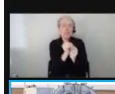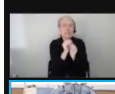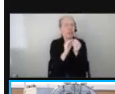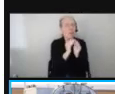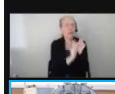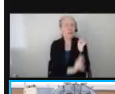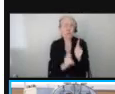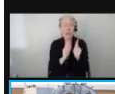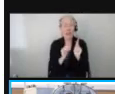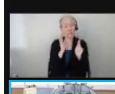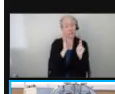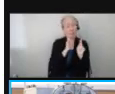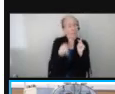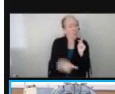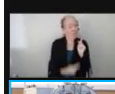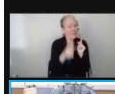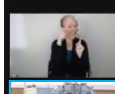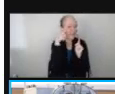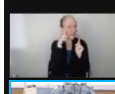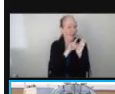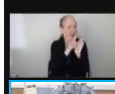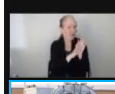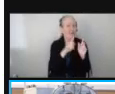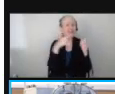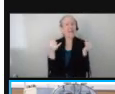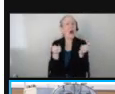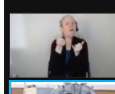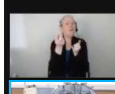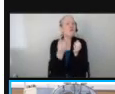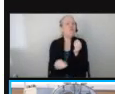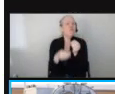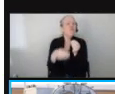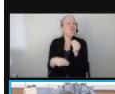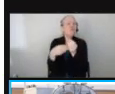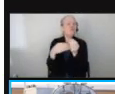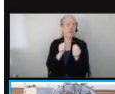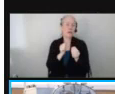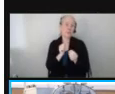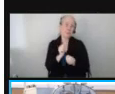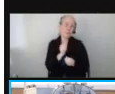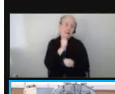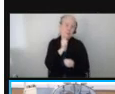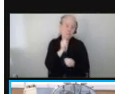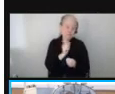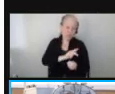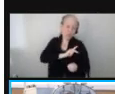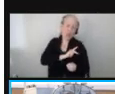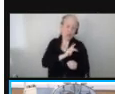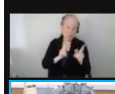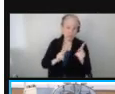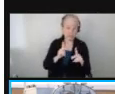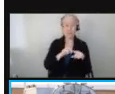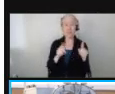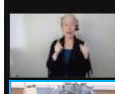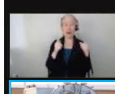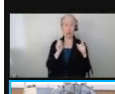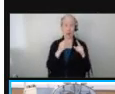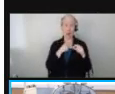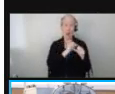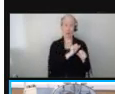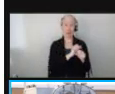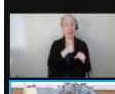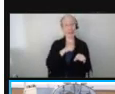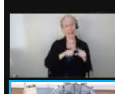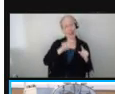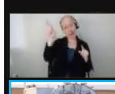government astronauts to private citizens. And where I work today, since I don't get to go into space, I help design